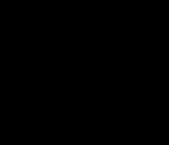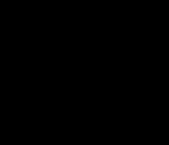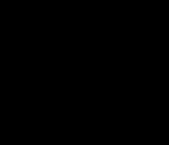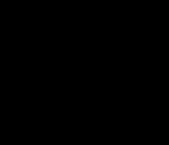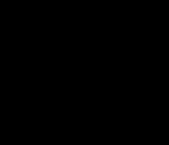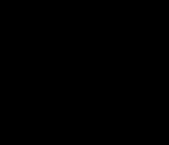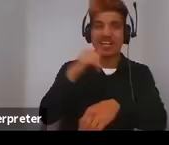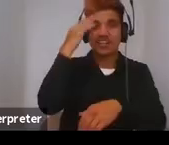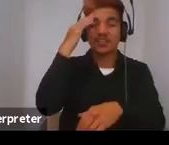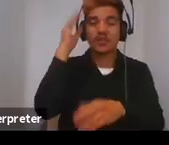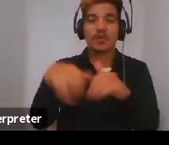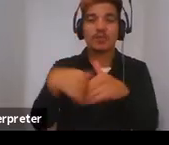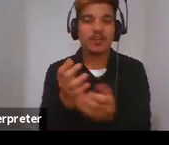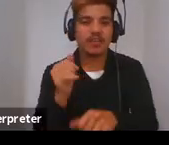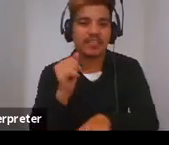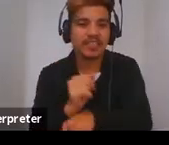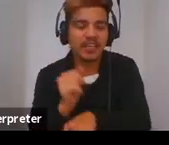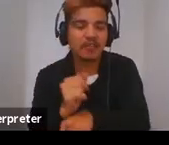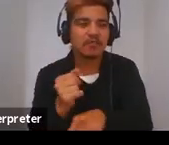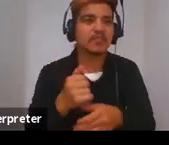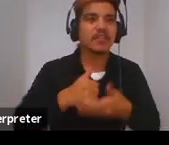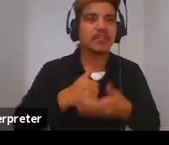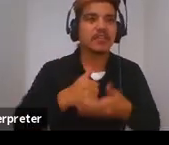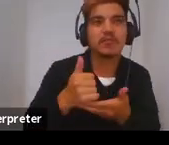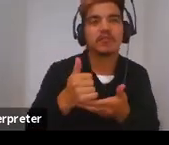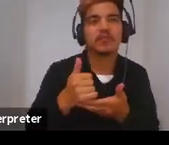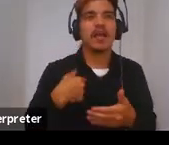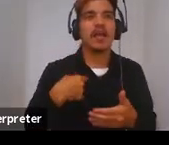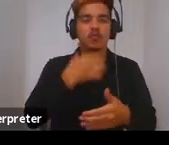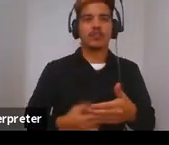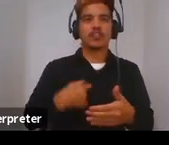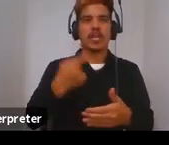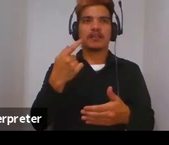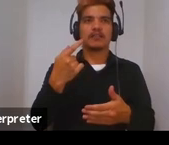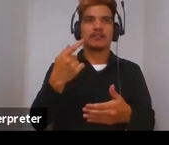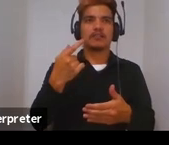And so I wish I would have known what I know now.